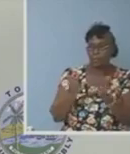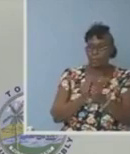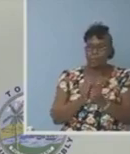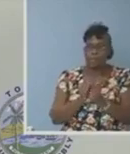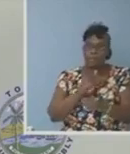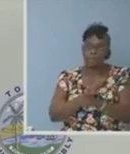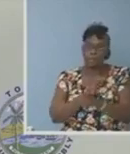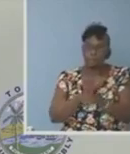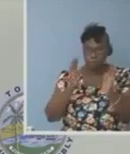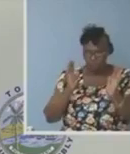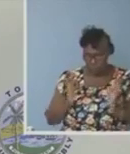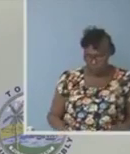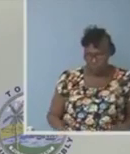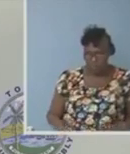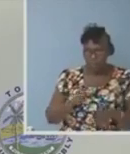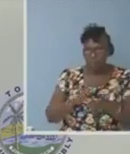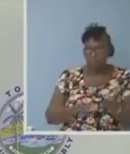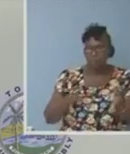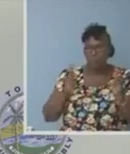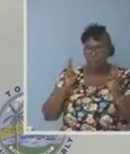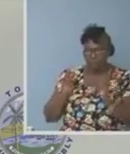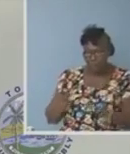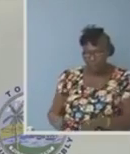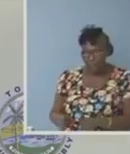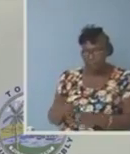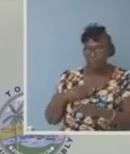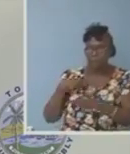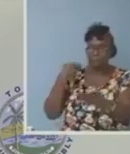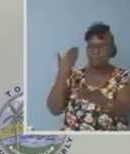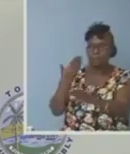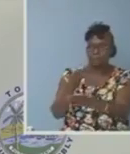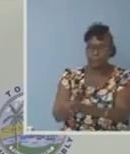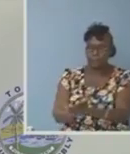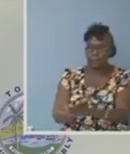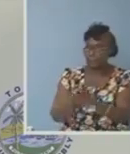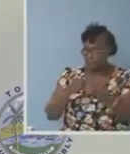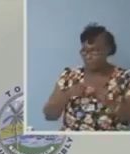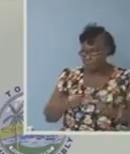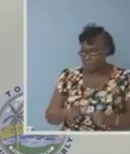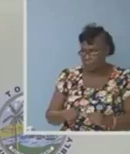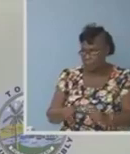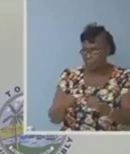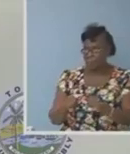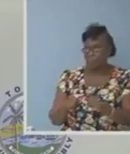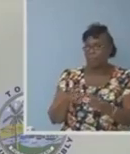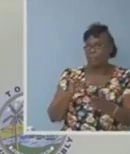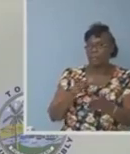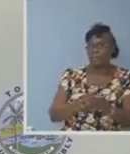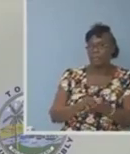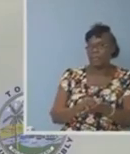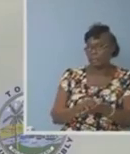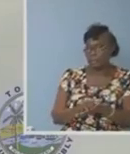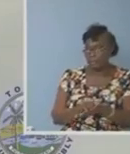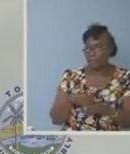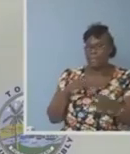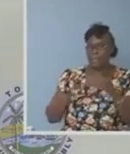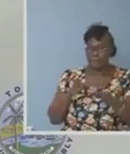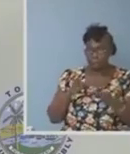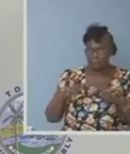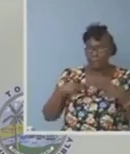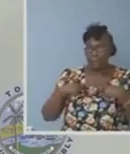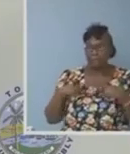to what plan of approach that they will pursue in the event that we had to